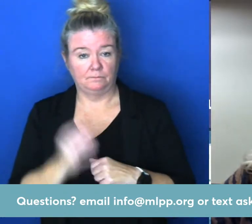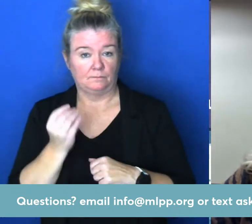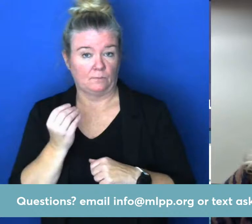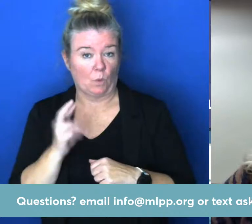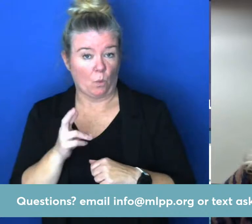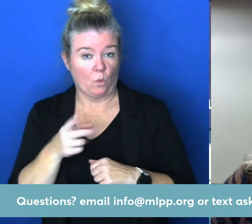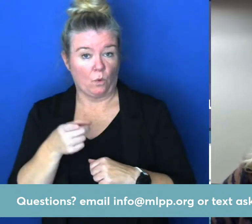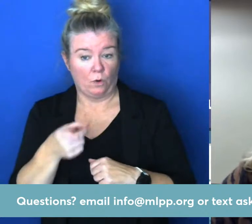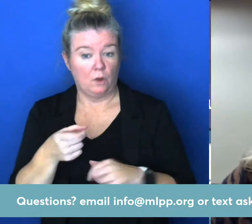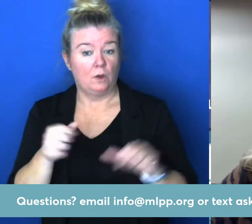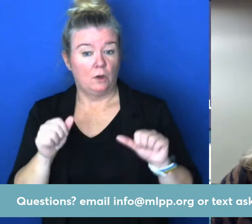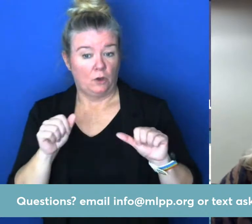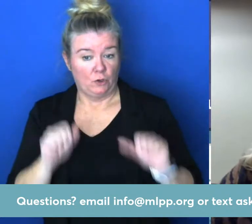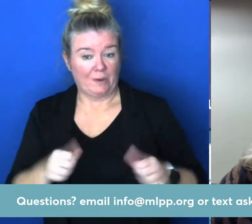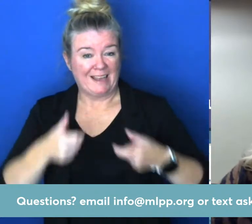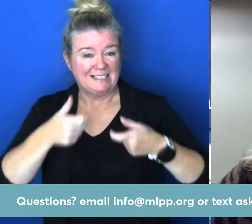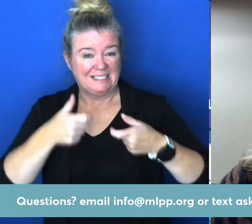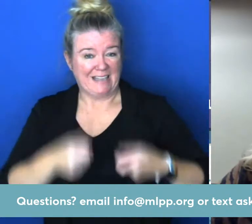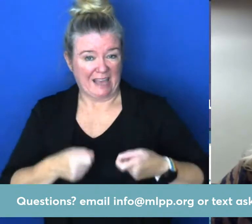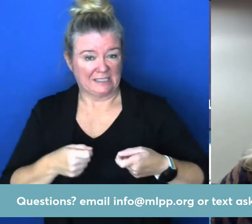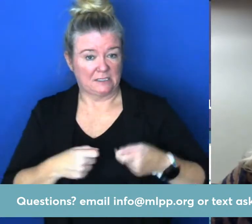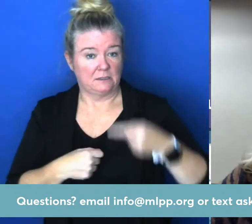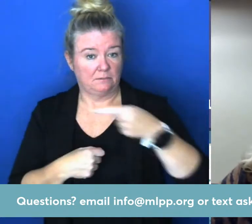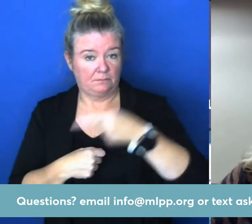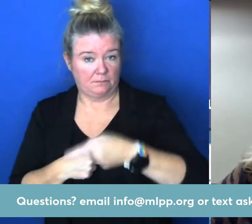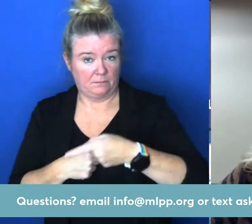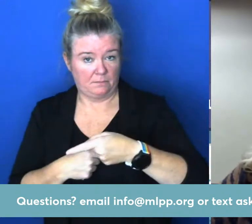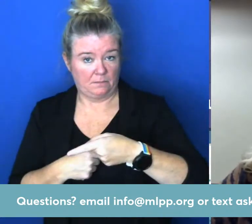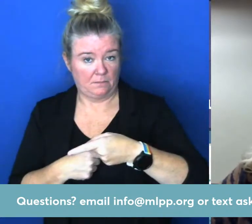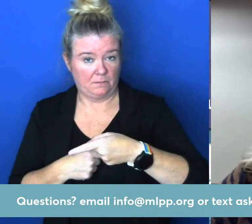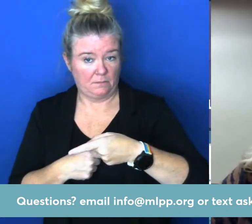info@mlpp.org, or you may text